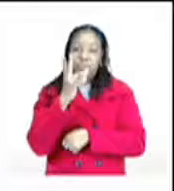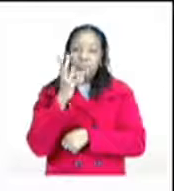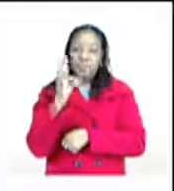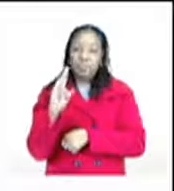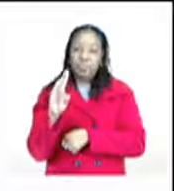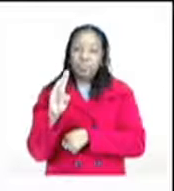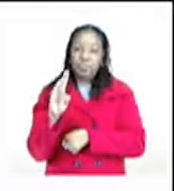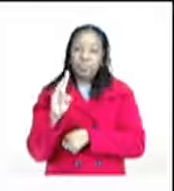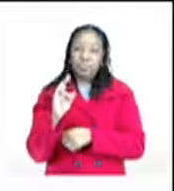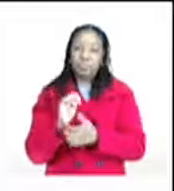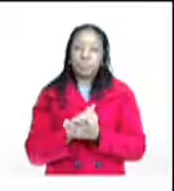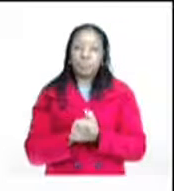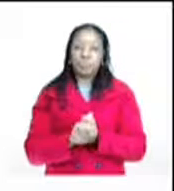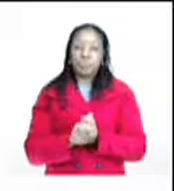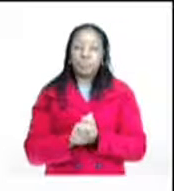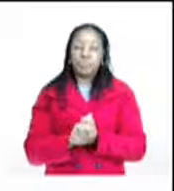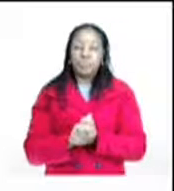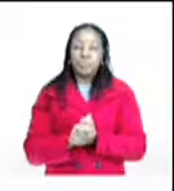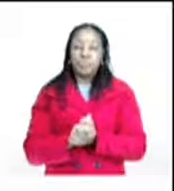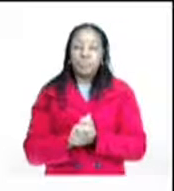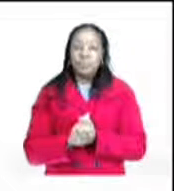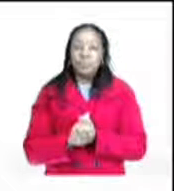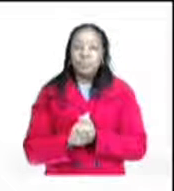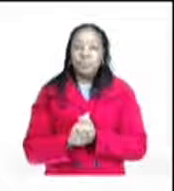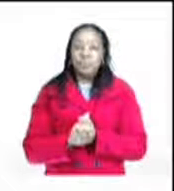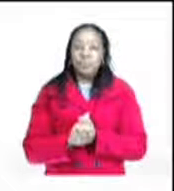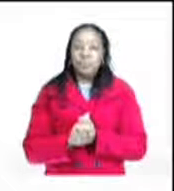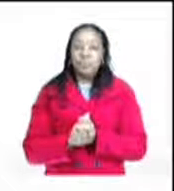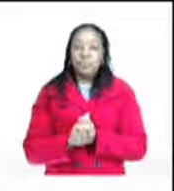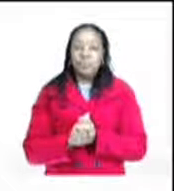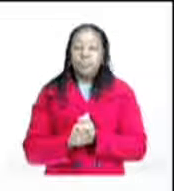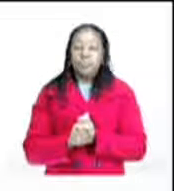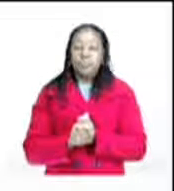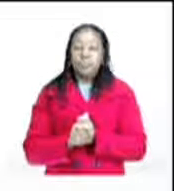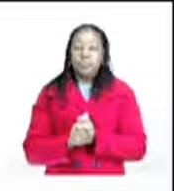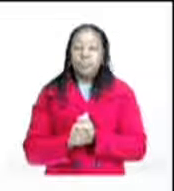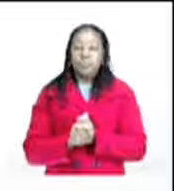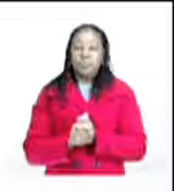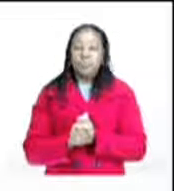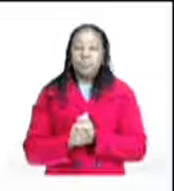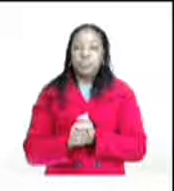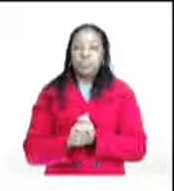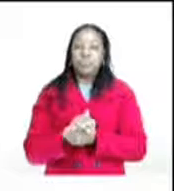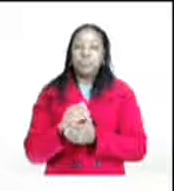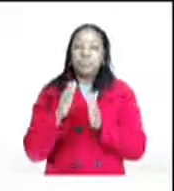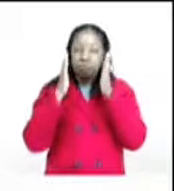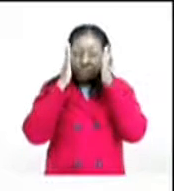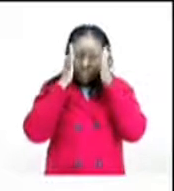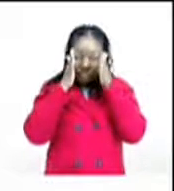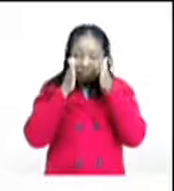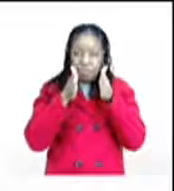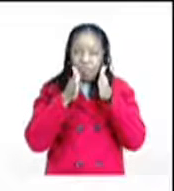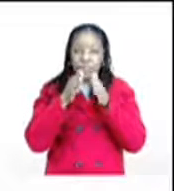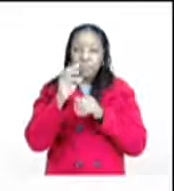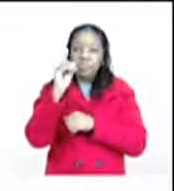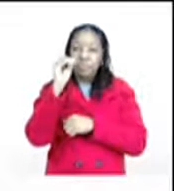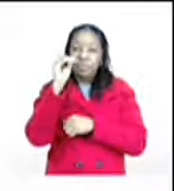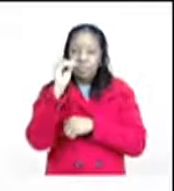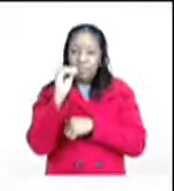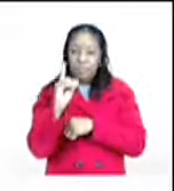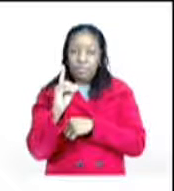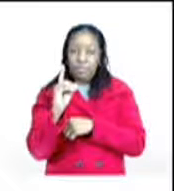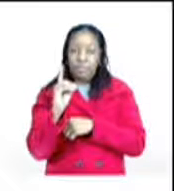our booklet. On page 17, we are still concentrating on the sound